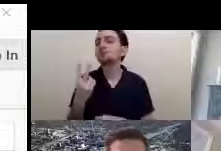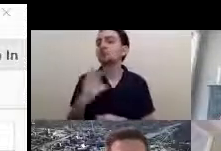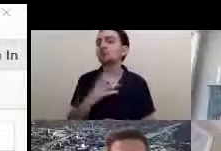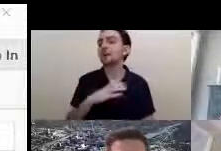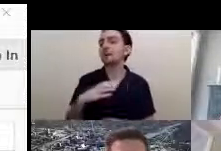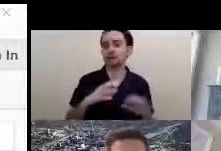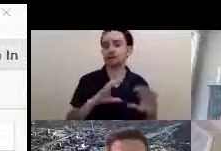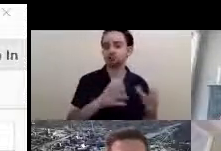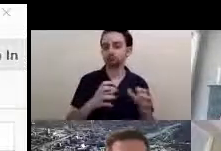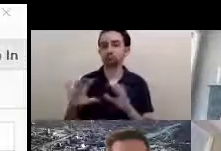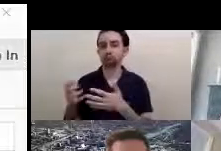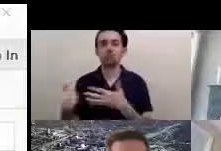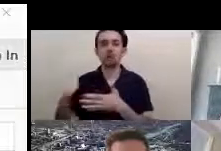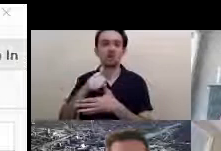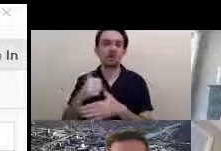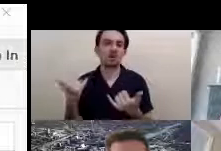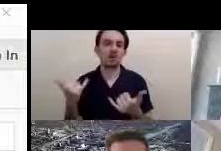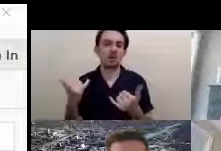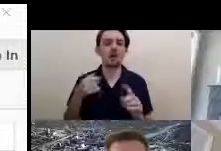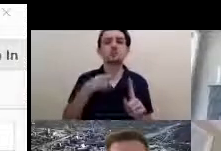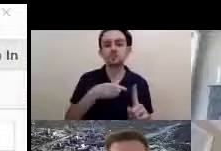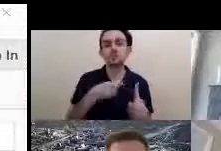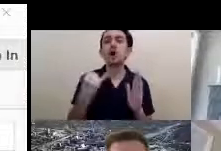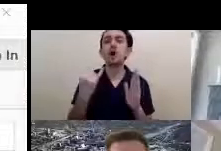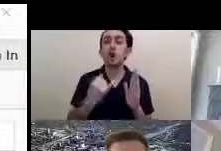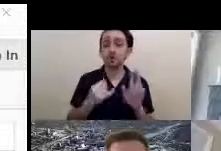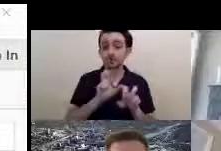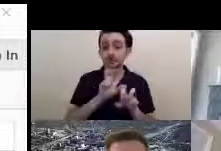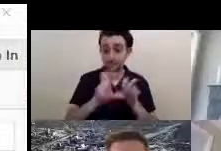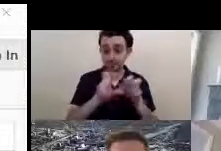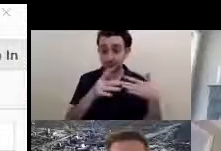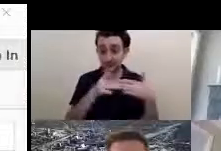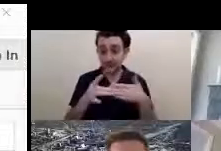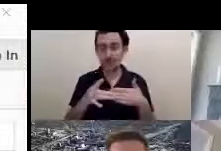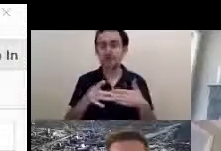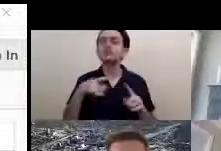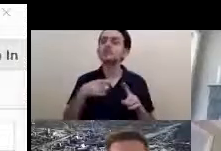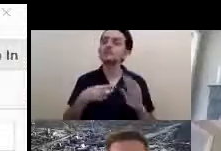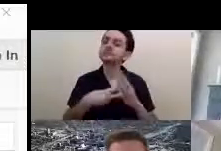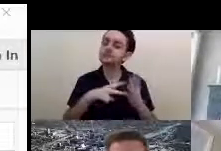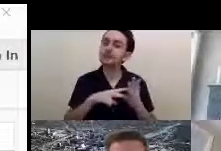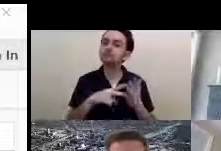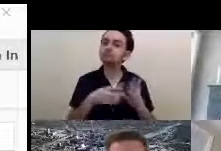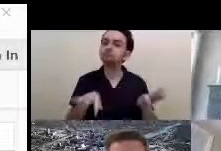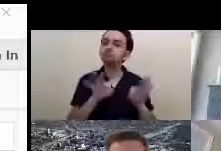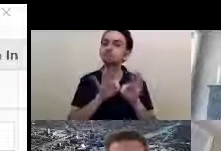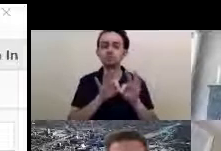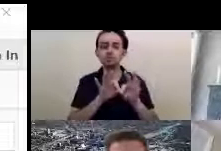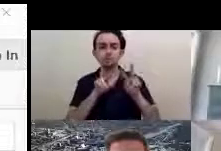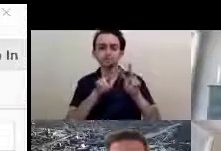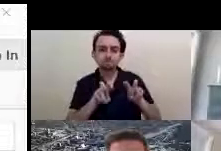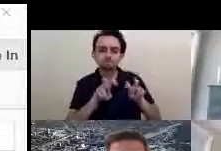now. Arts investment guidance, and this is the idea that we need to identify and figure out